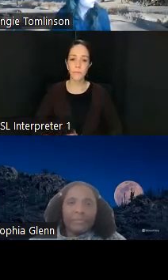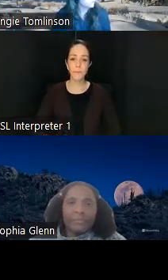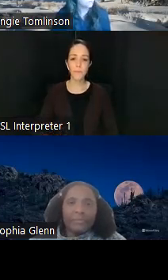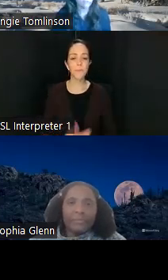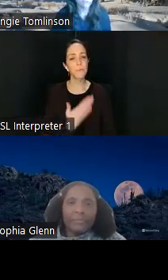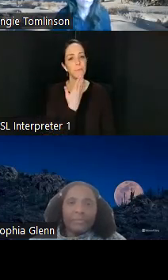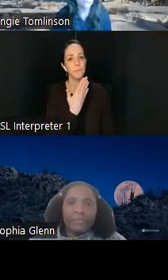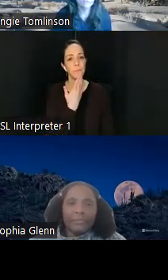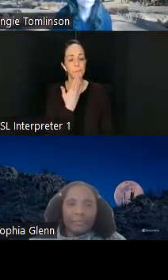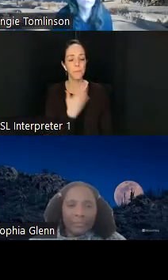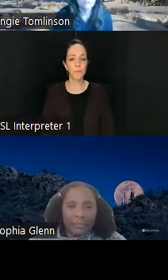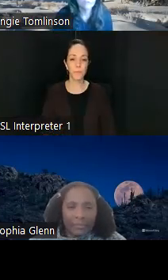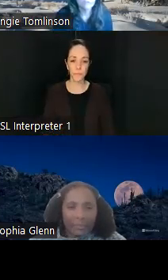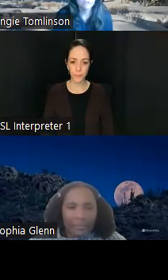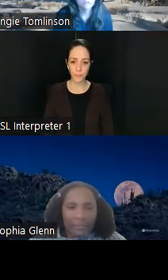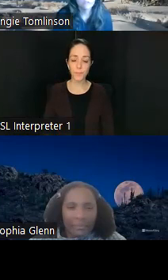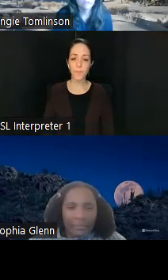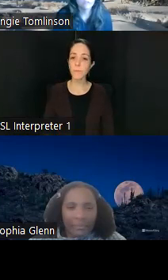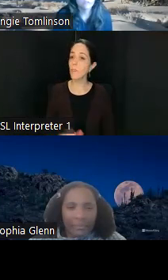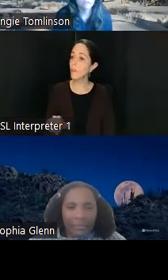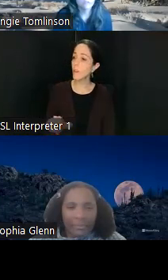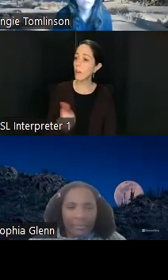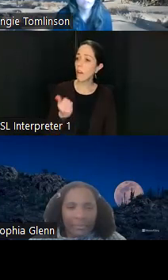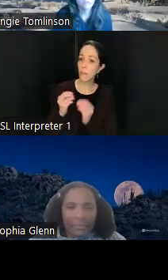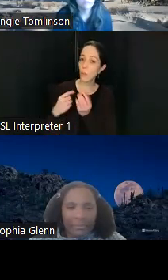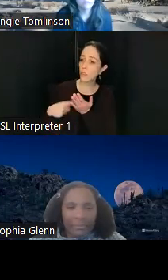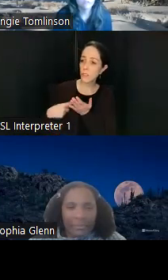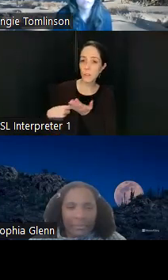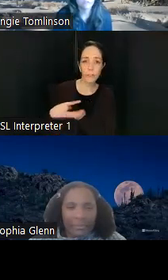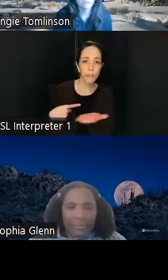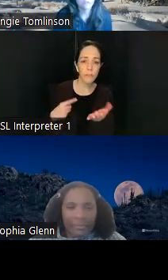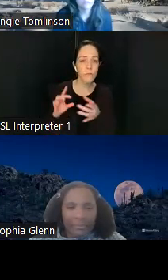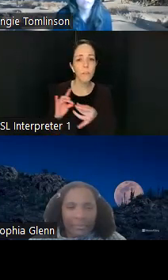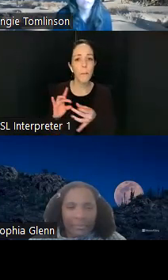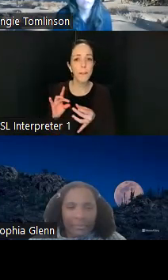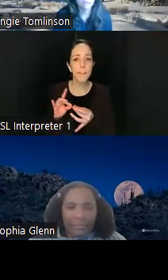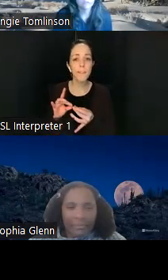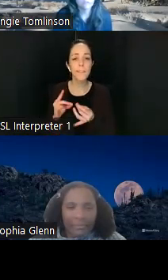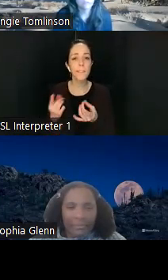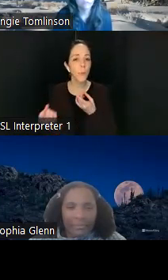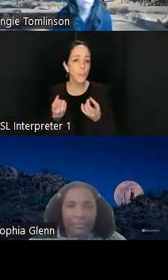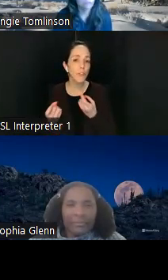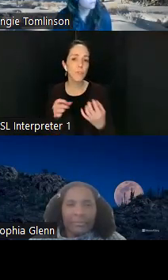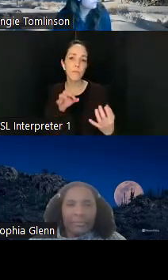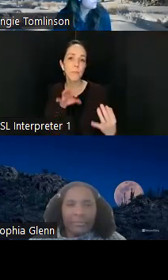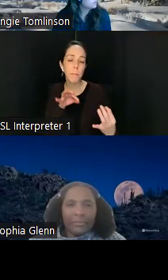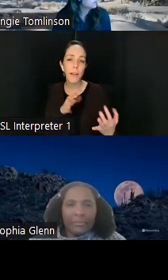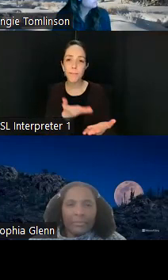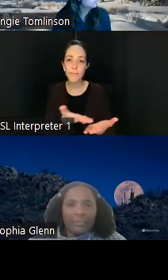Thank you, Co-Chair Obi. Is there any further discussions or comments, feedback, or